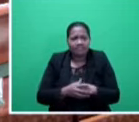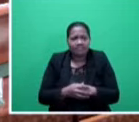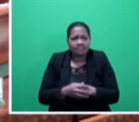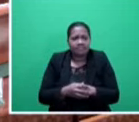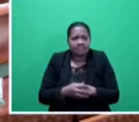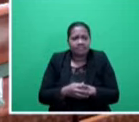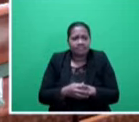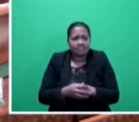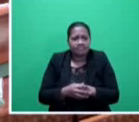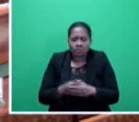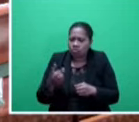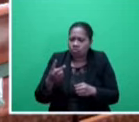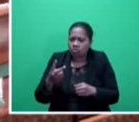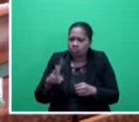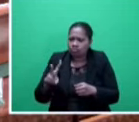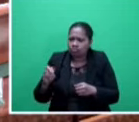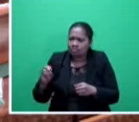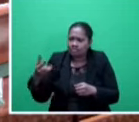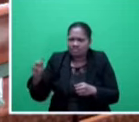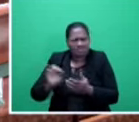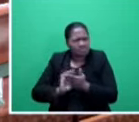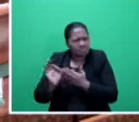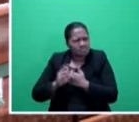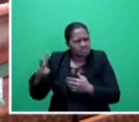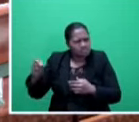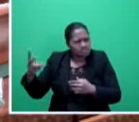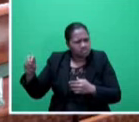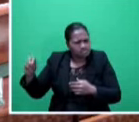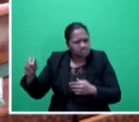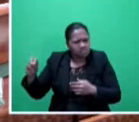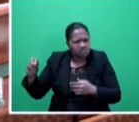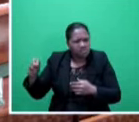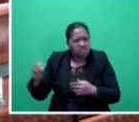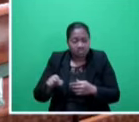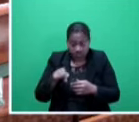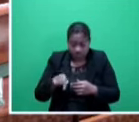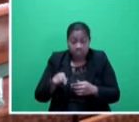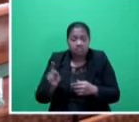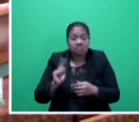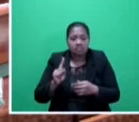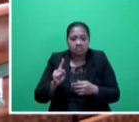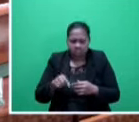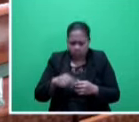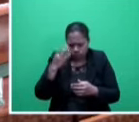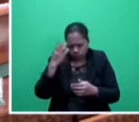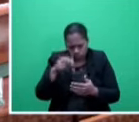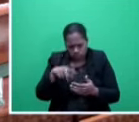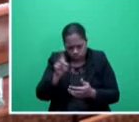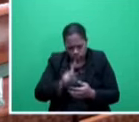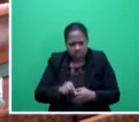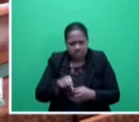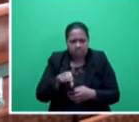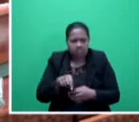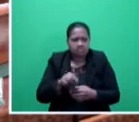19th February 2020. This petition is being considered today as the